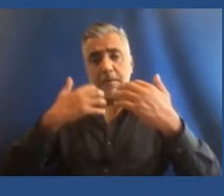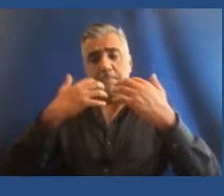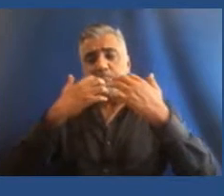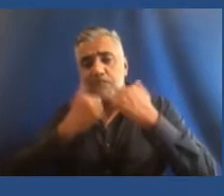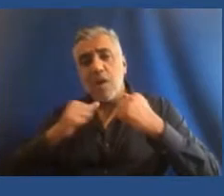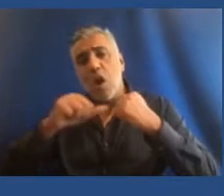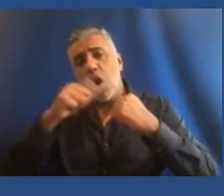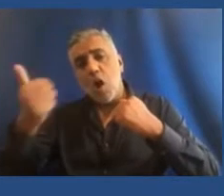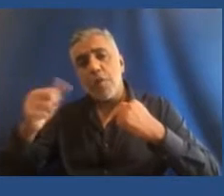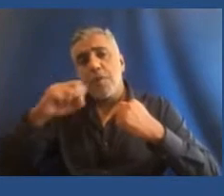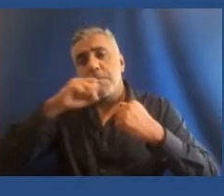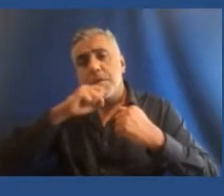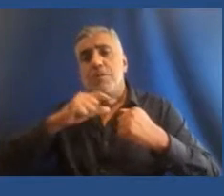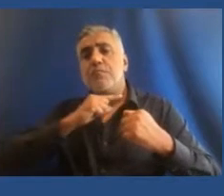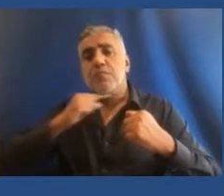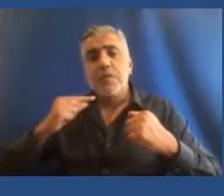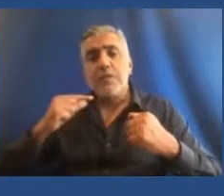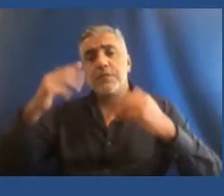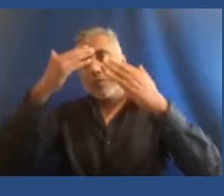Grazie.